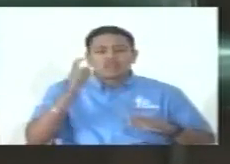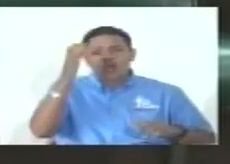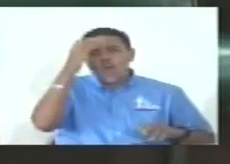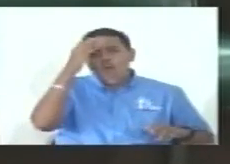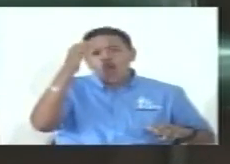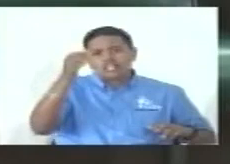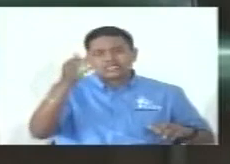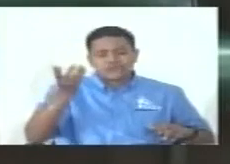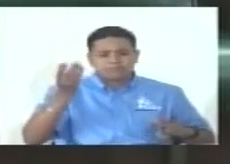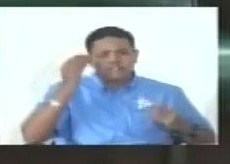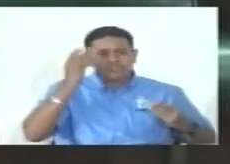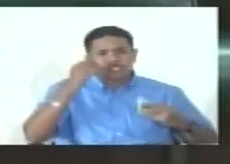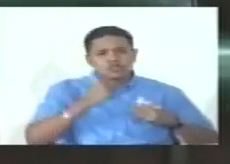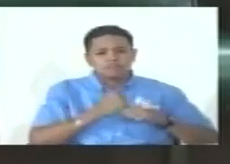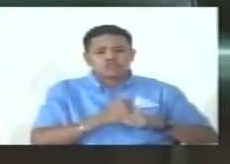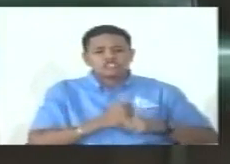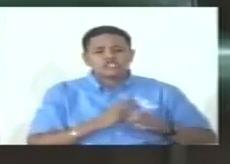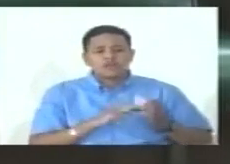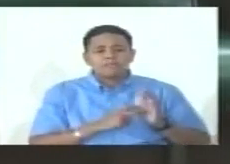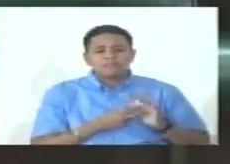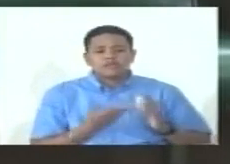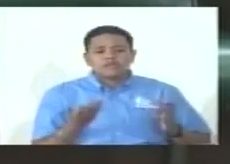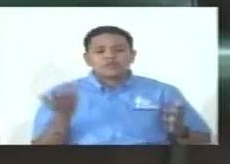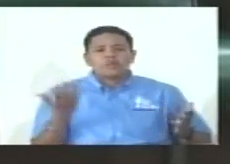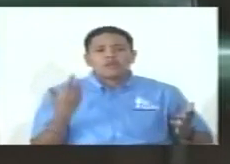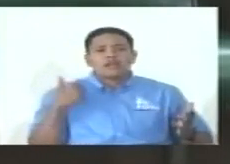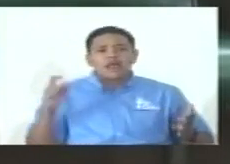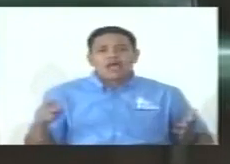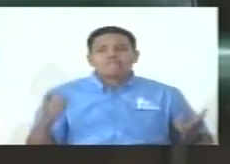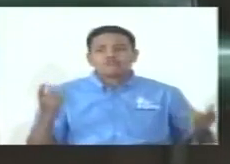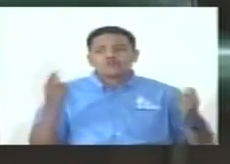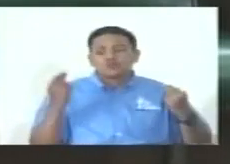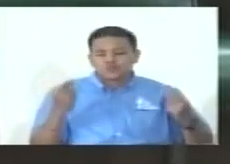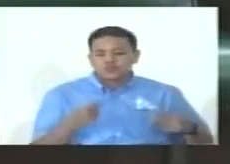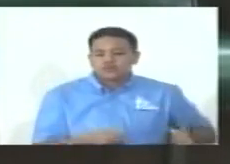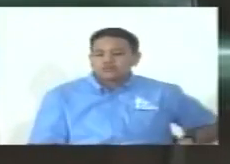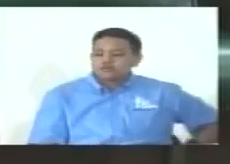concept of what they were going to have to do.